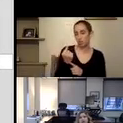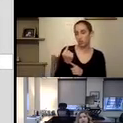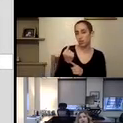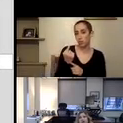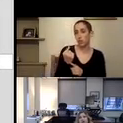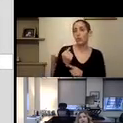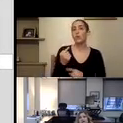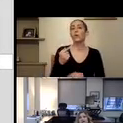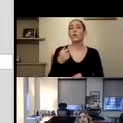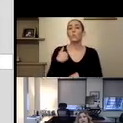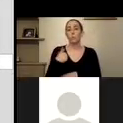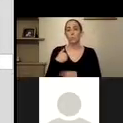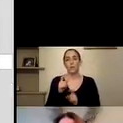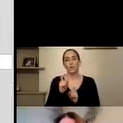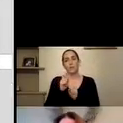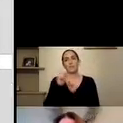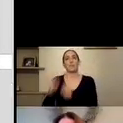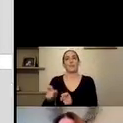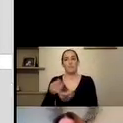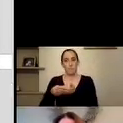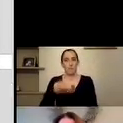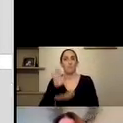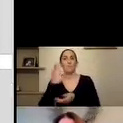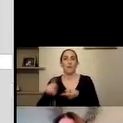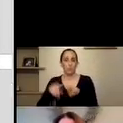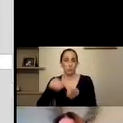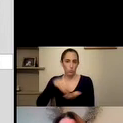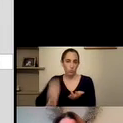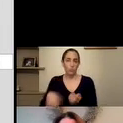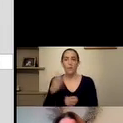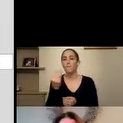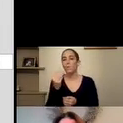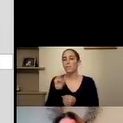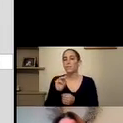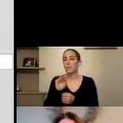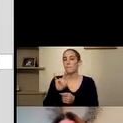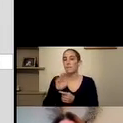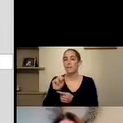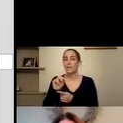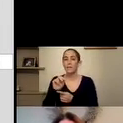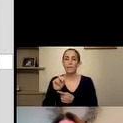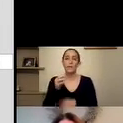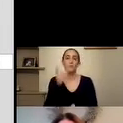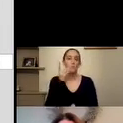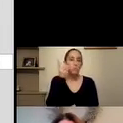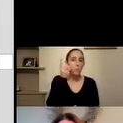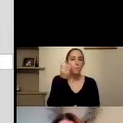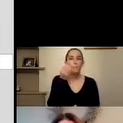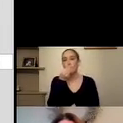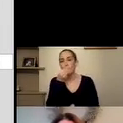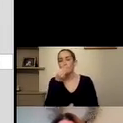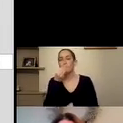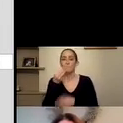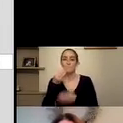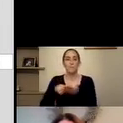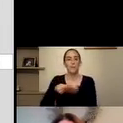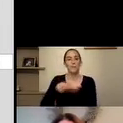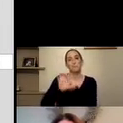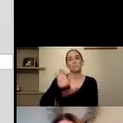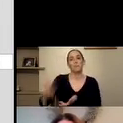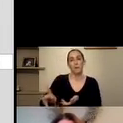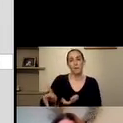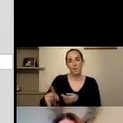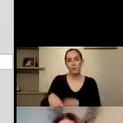give back to the students about $14 million in room and board refunds for the year. So that's one of the line items that's